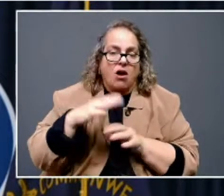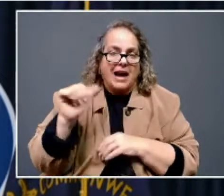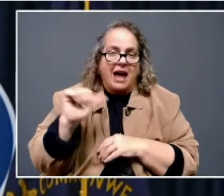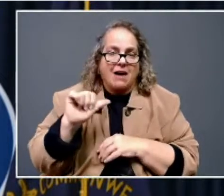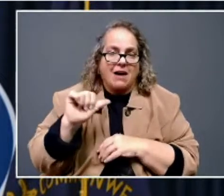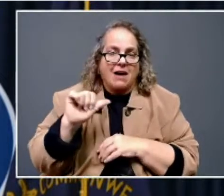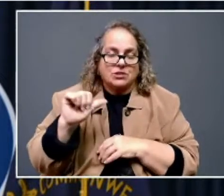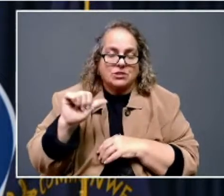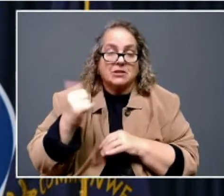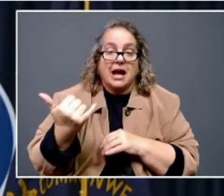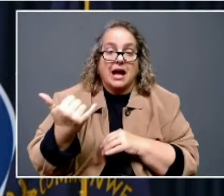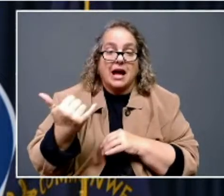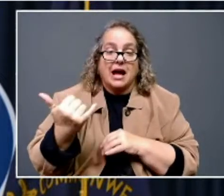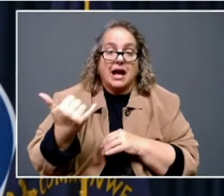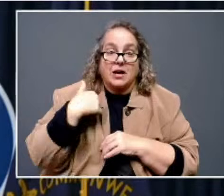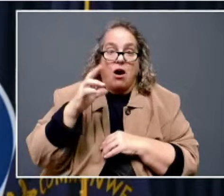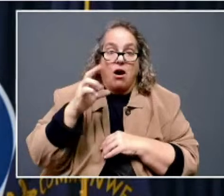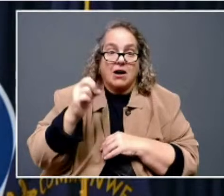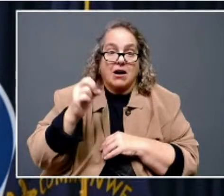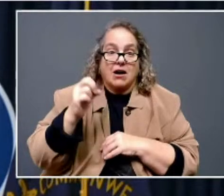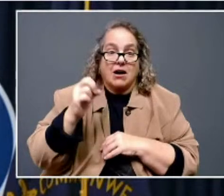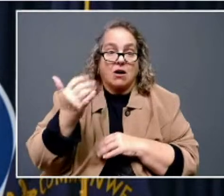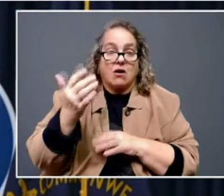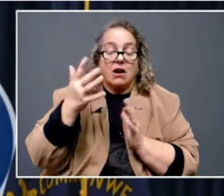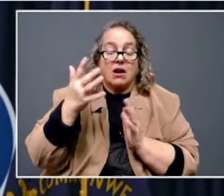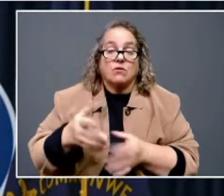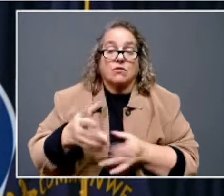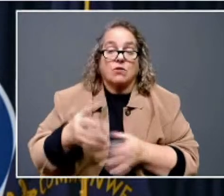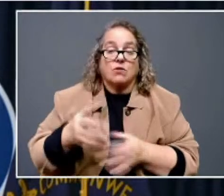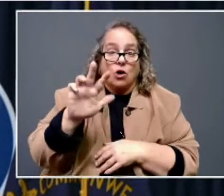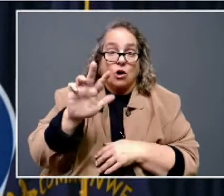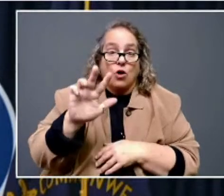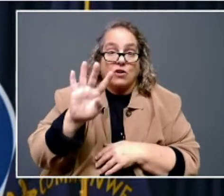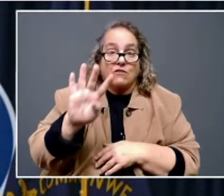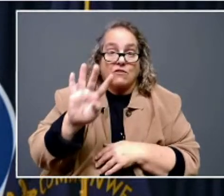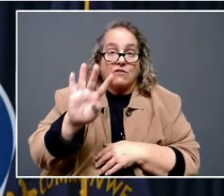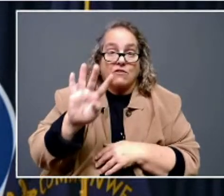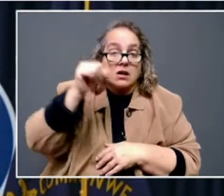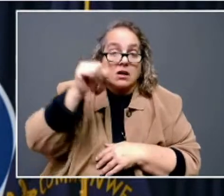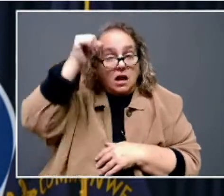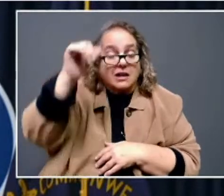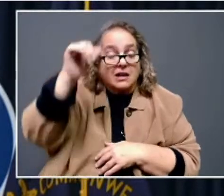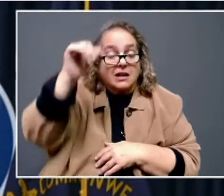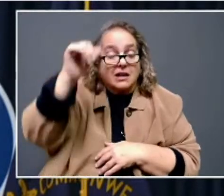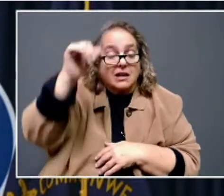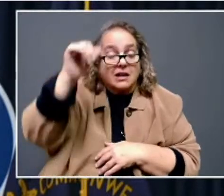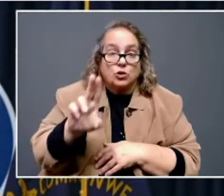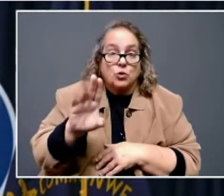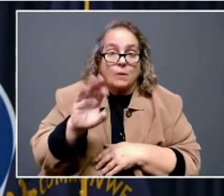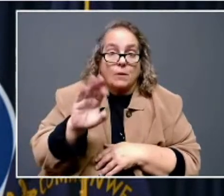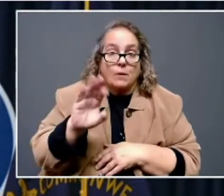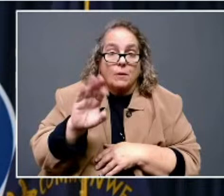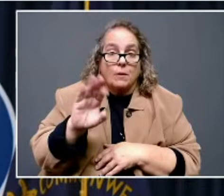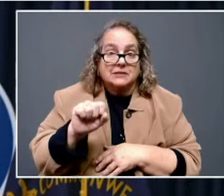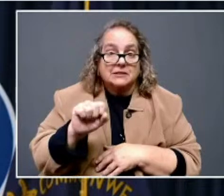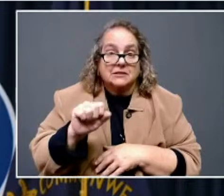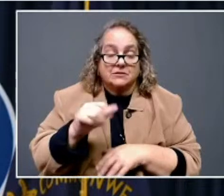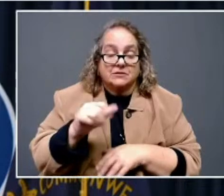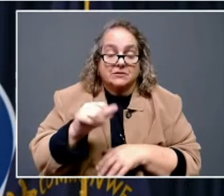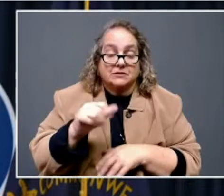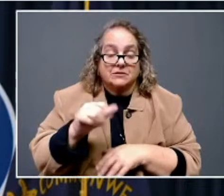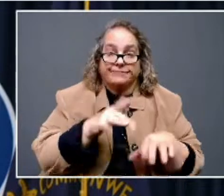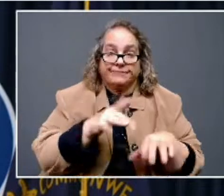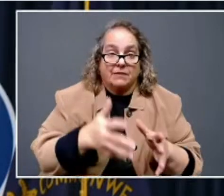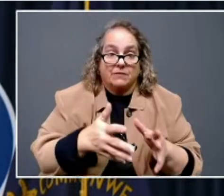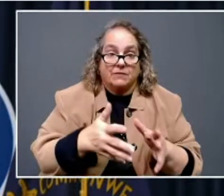to 134 adult ICU beds available. 33 of 96 hospitals reported